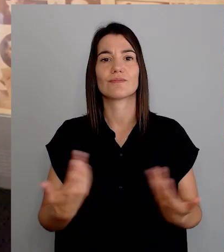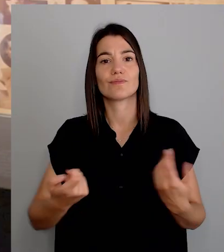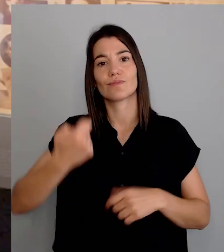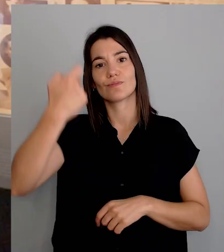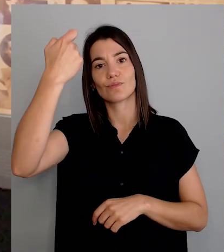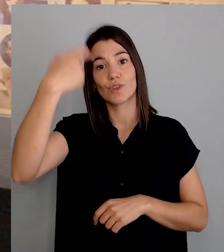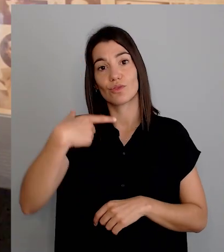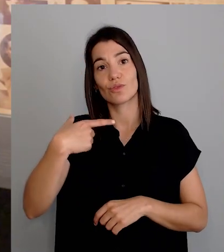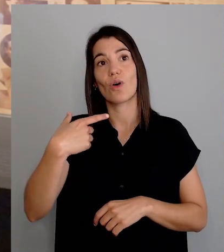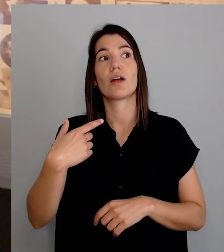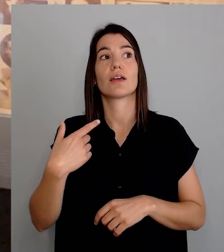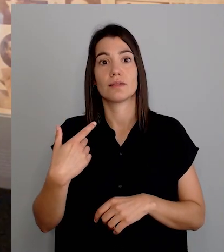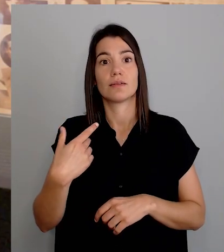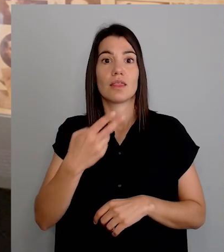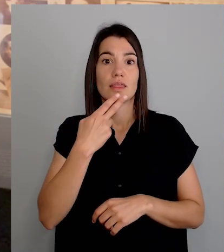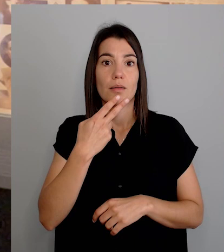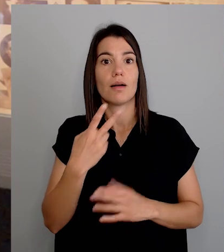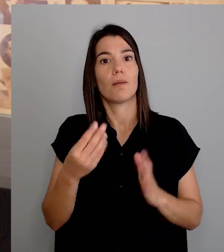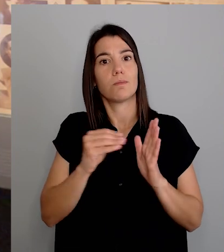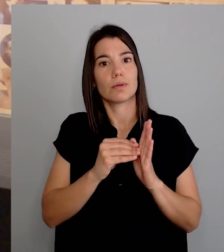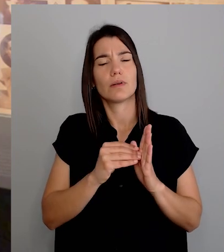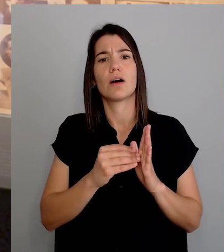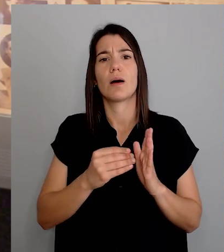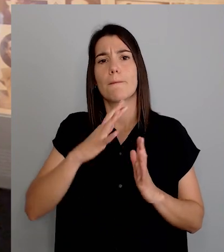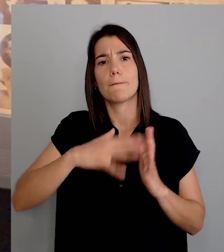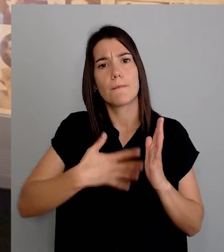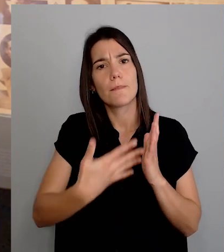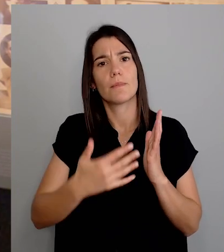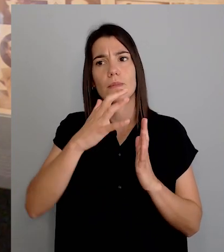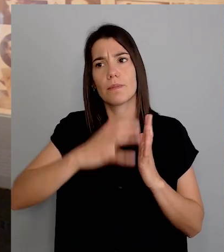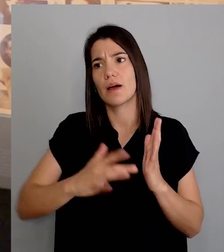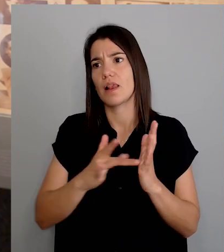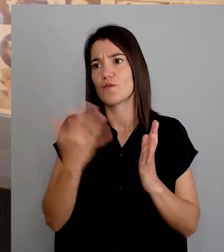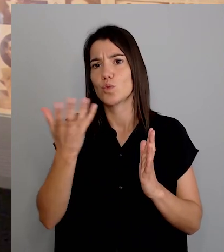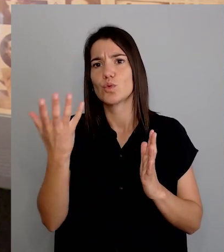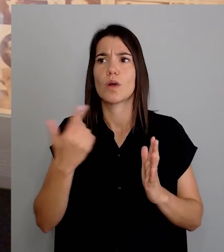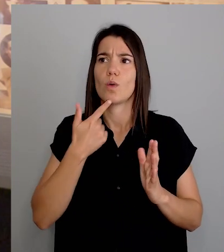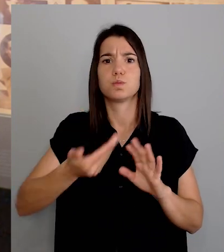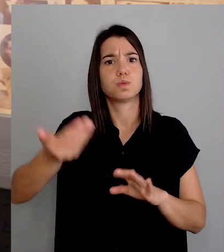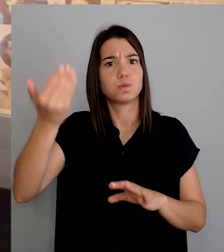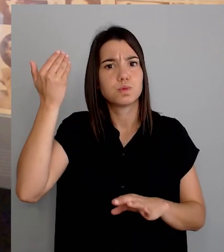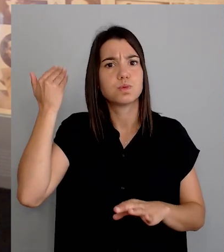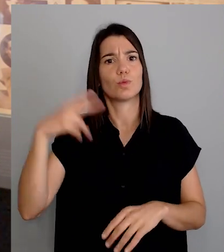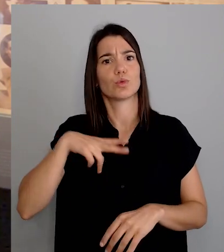The history of tobacco in literature and poetry is very long in Portugal and in the world.